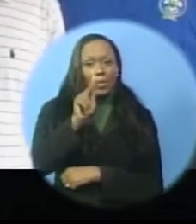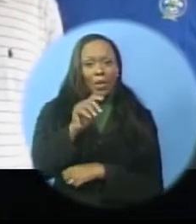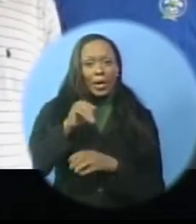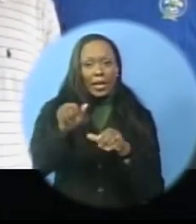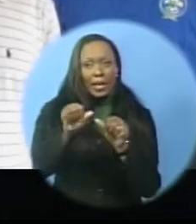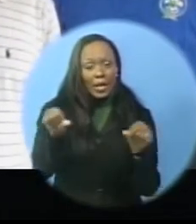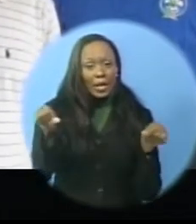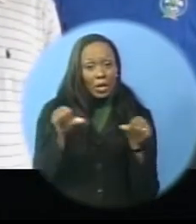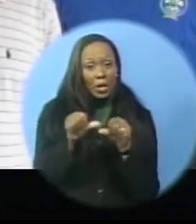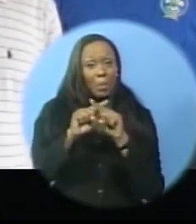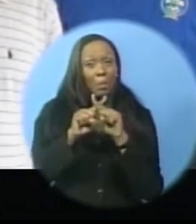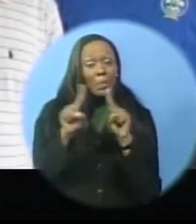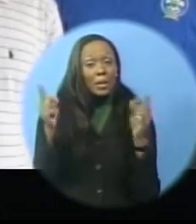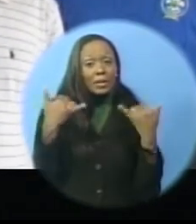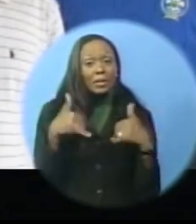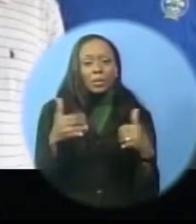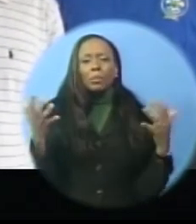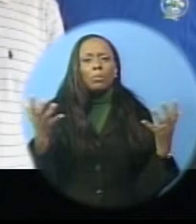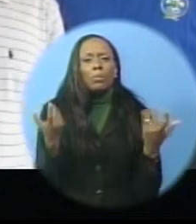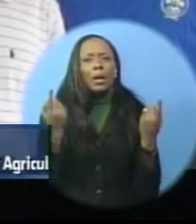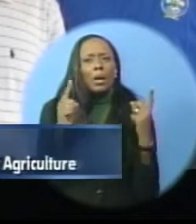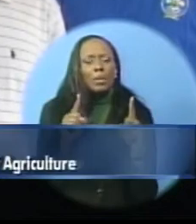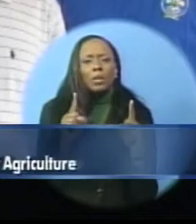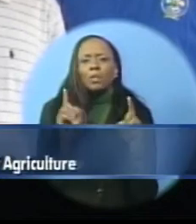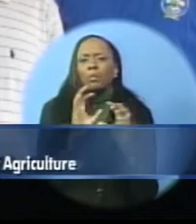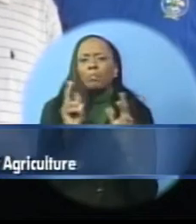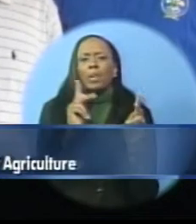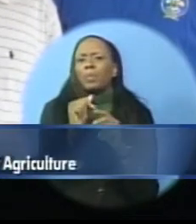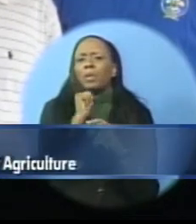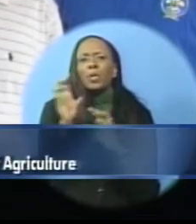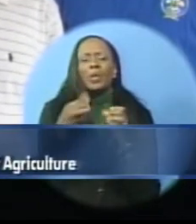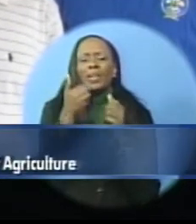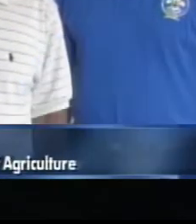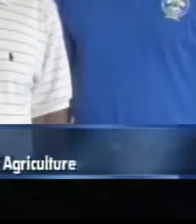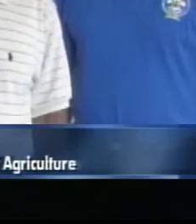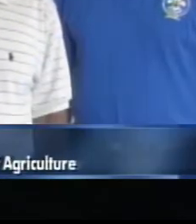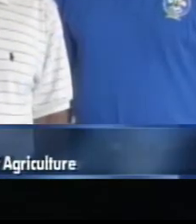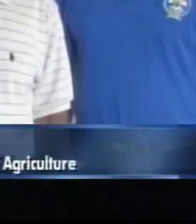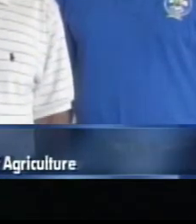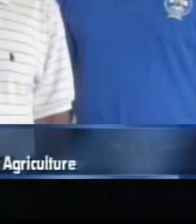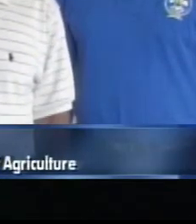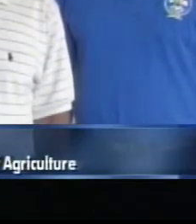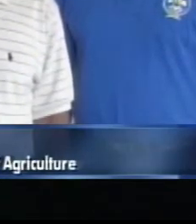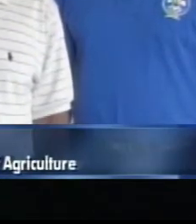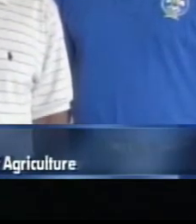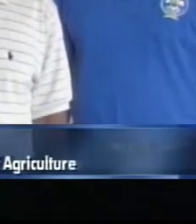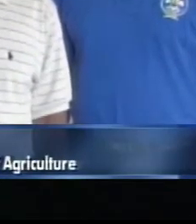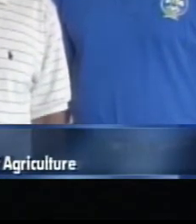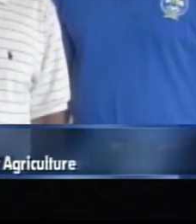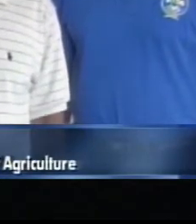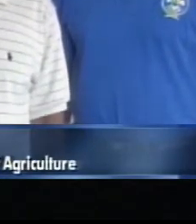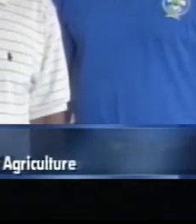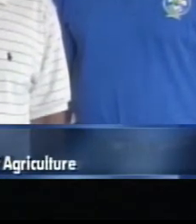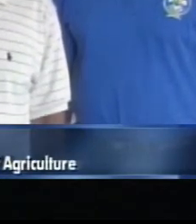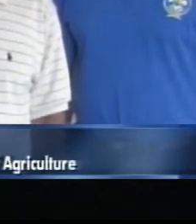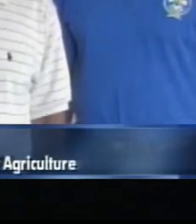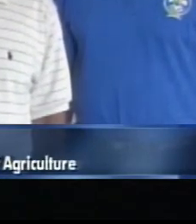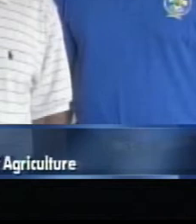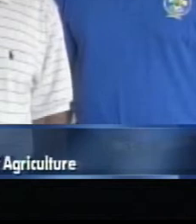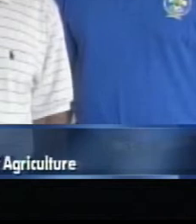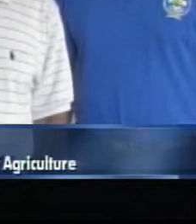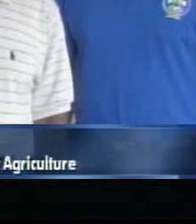area. But yet, no move is being made to get it done. And I believe that this gives us the